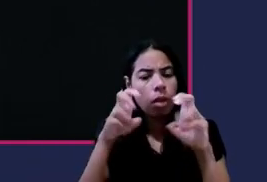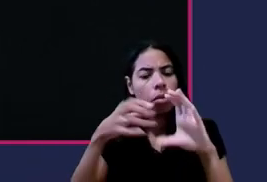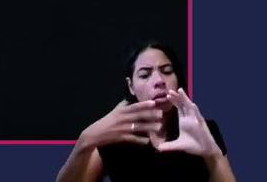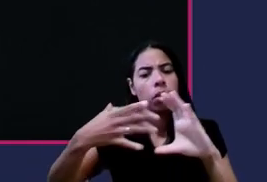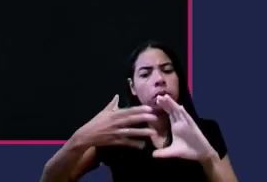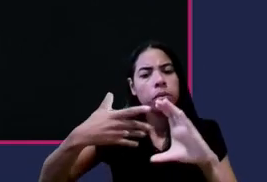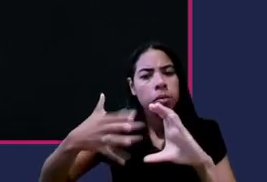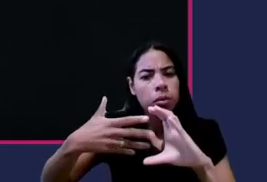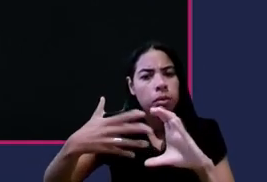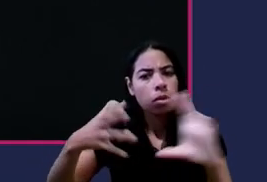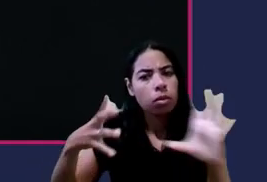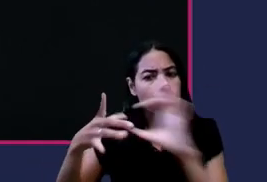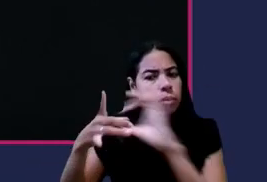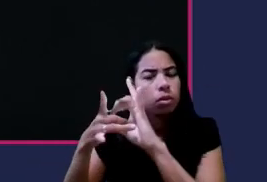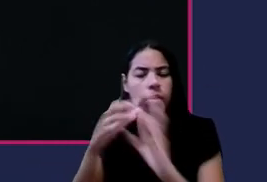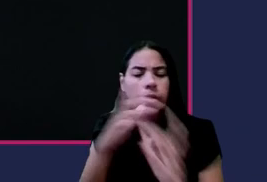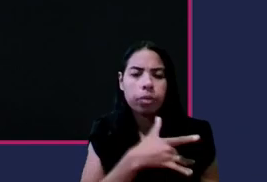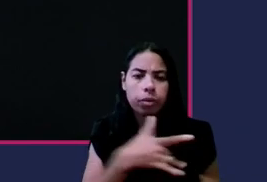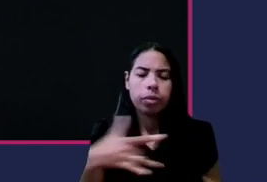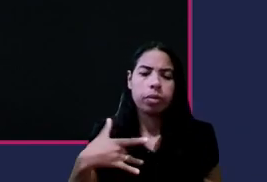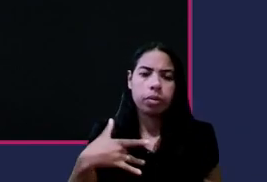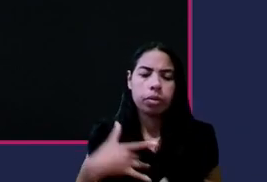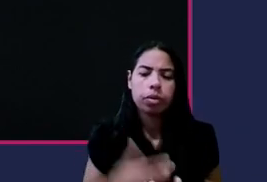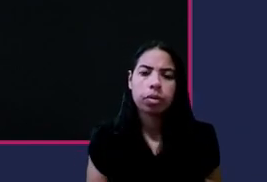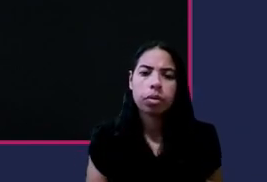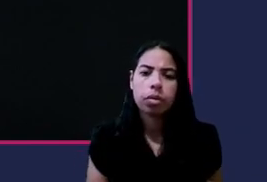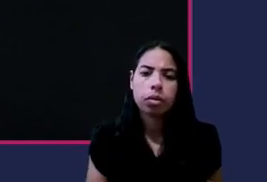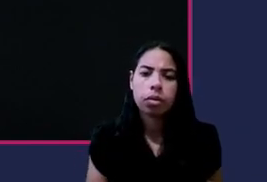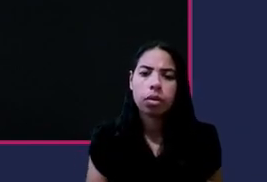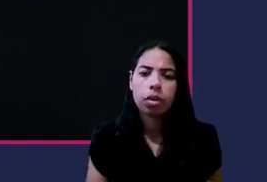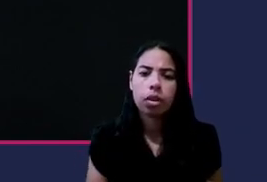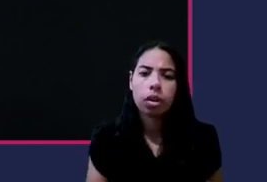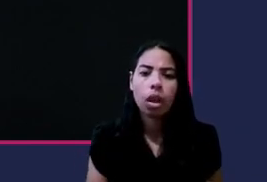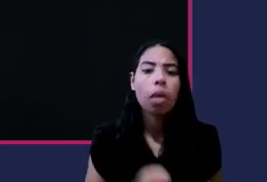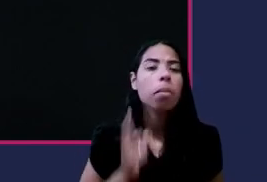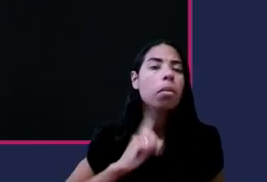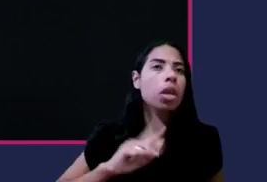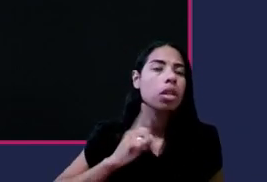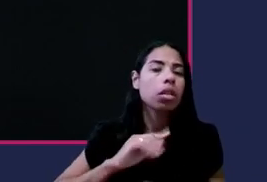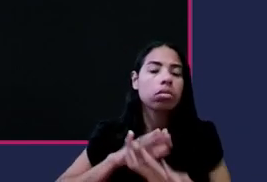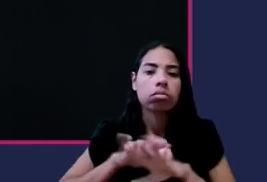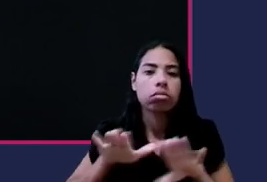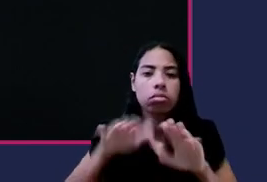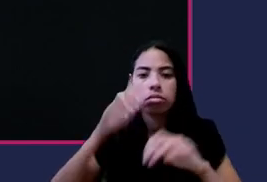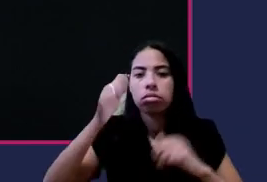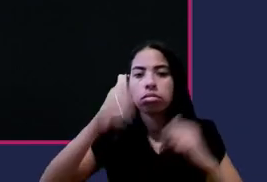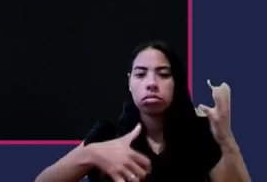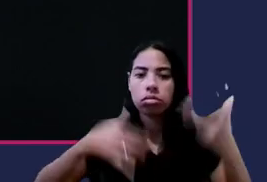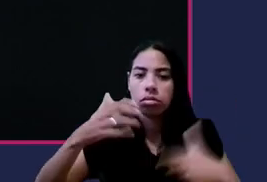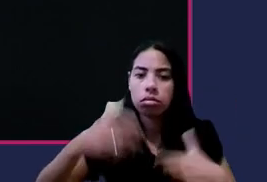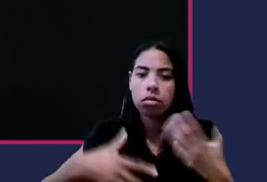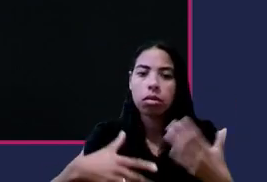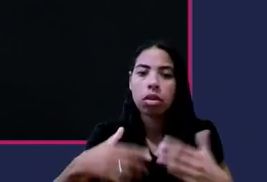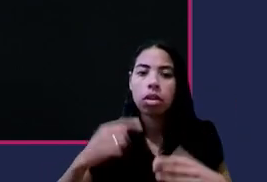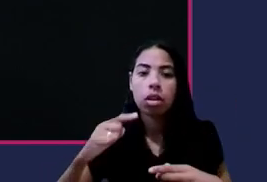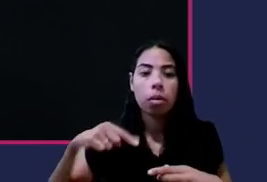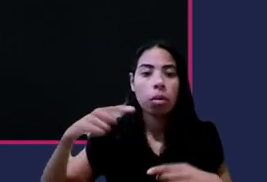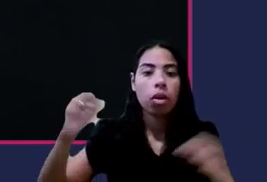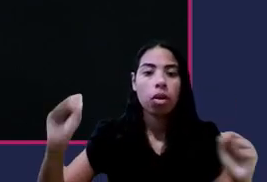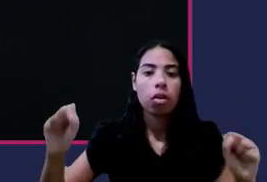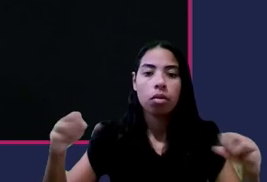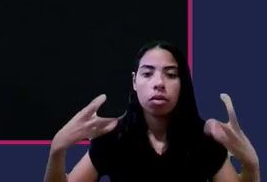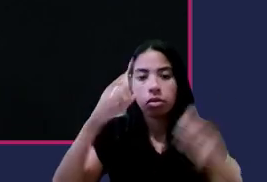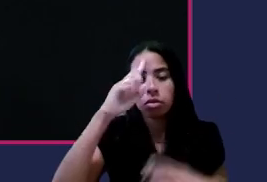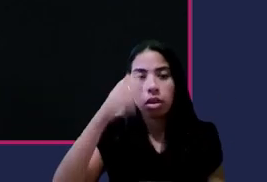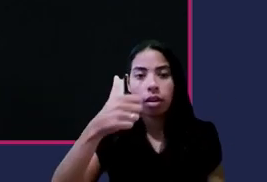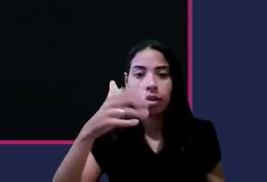are. So not only doctors, but nurses and health professionals as a whole. So we're going to have our